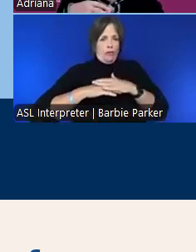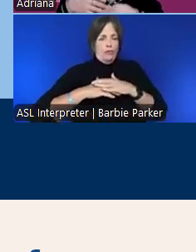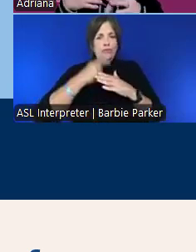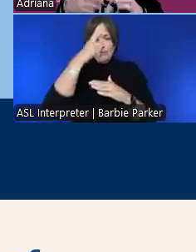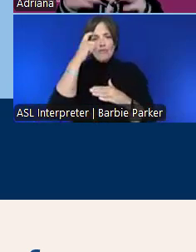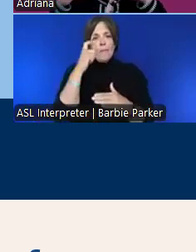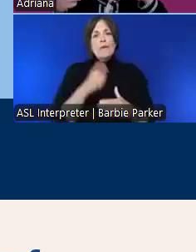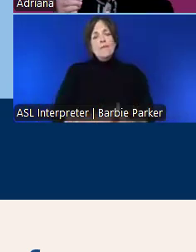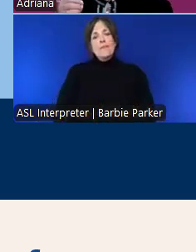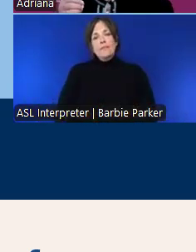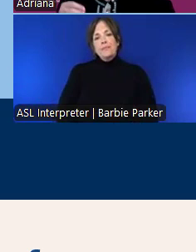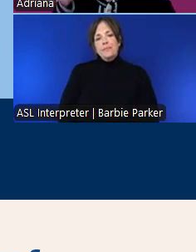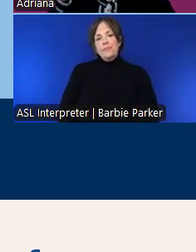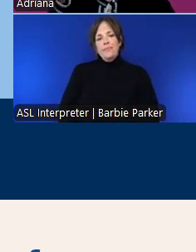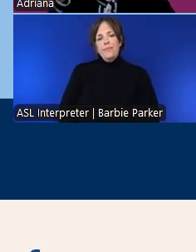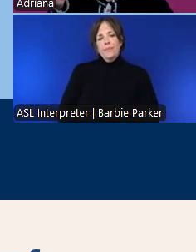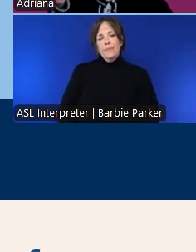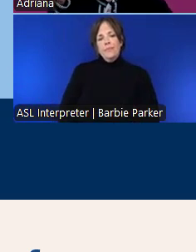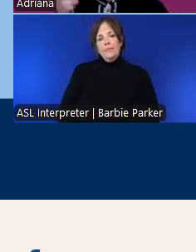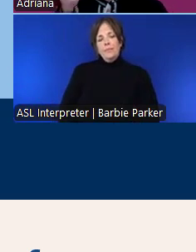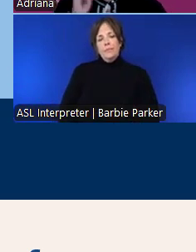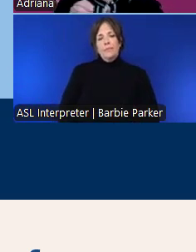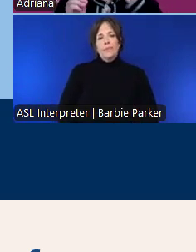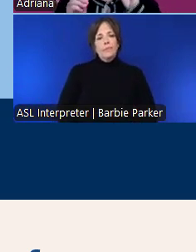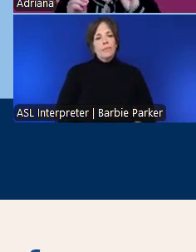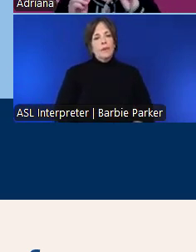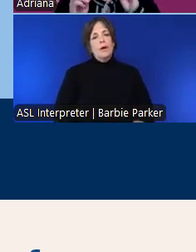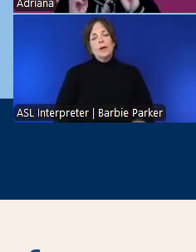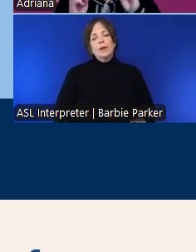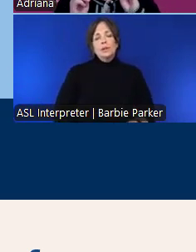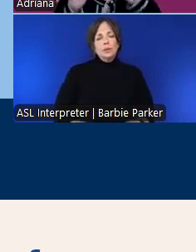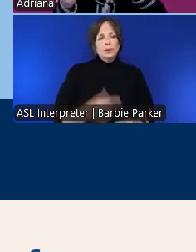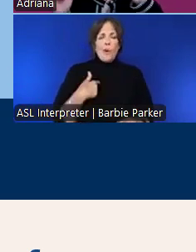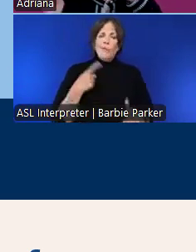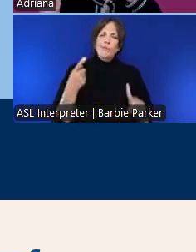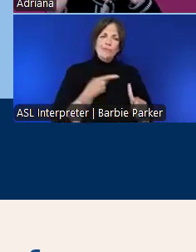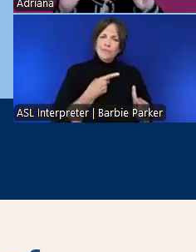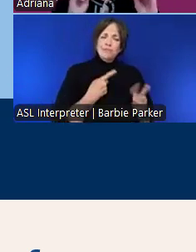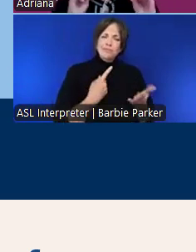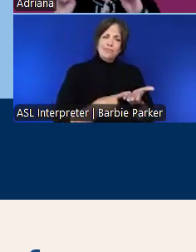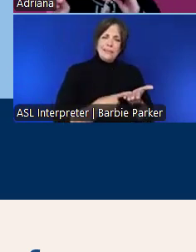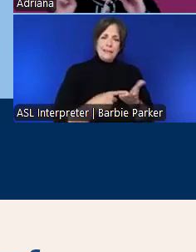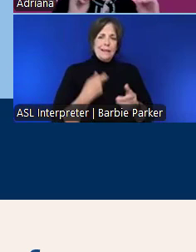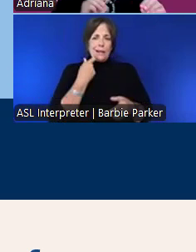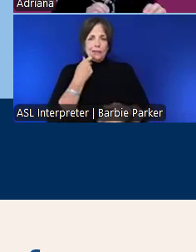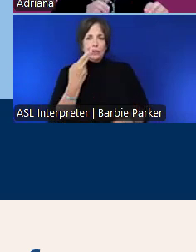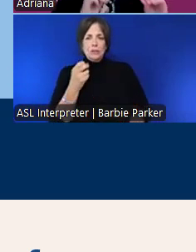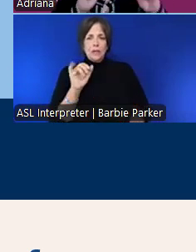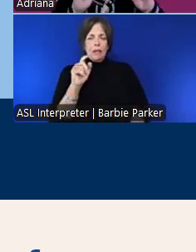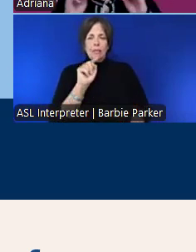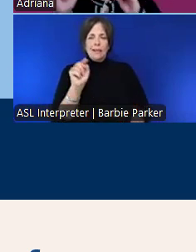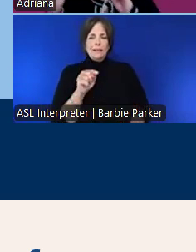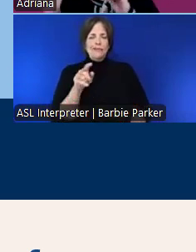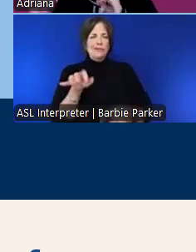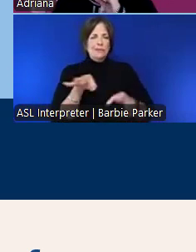And so what we're really talking about, and what I think Khalid's beautifully illustrated as he talked about the intersections